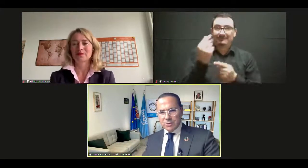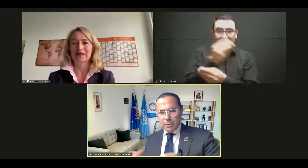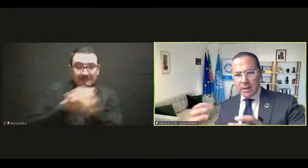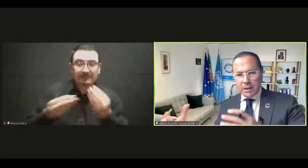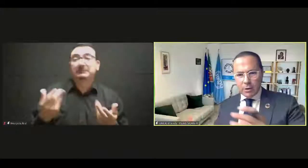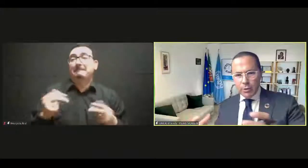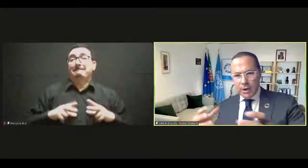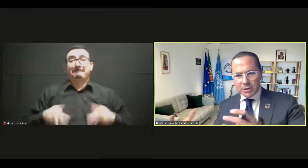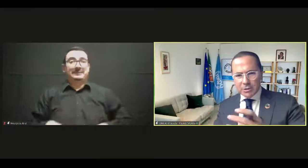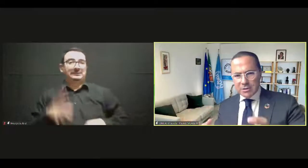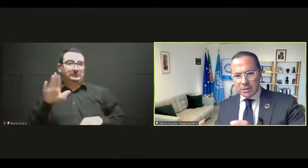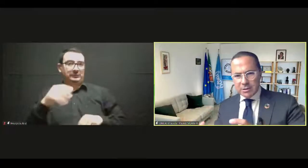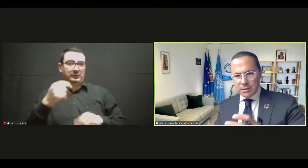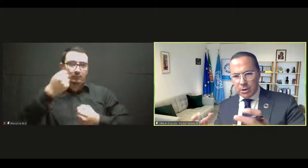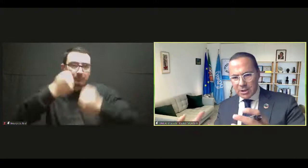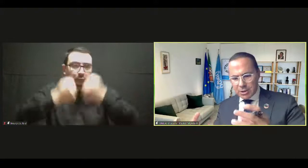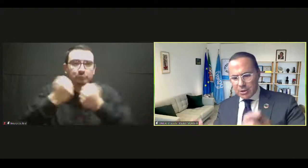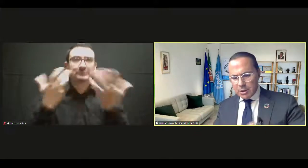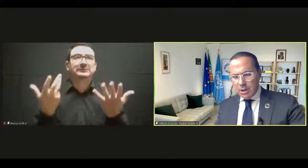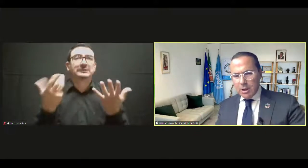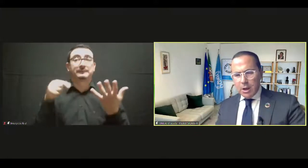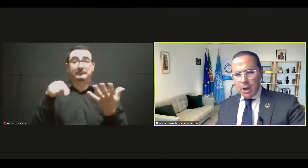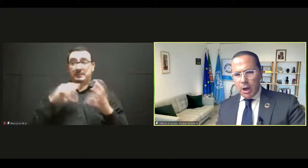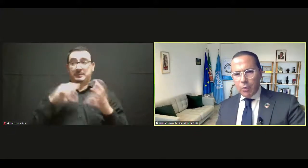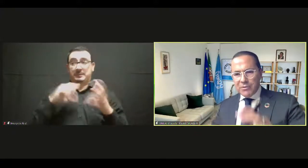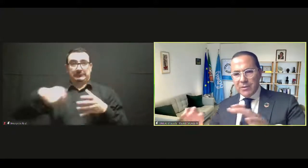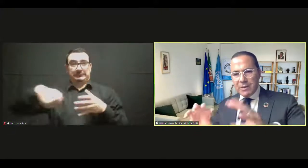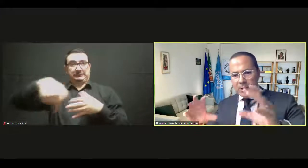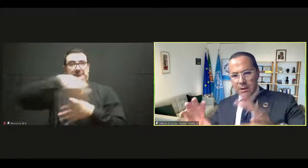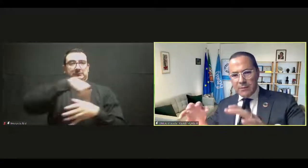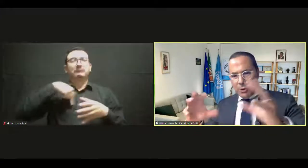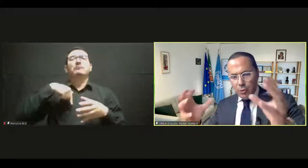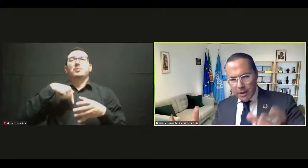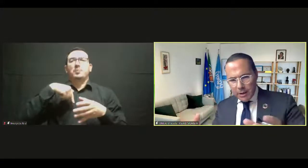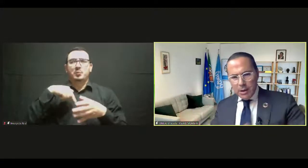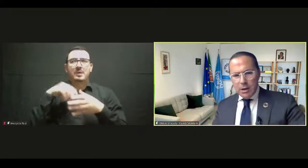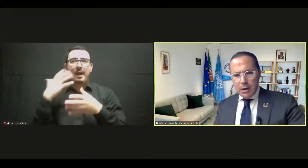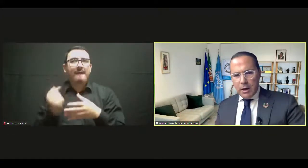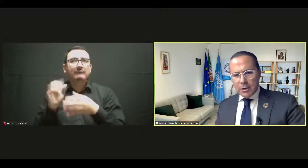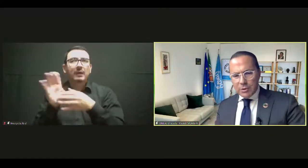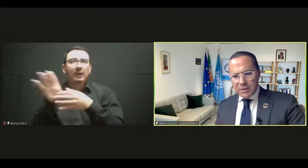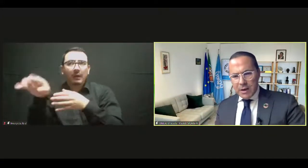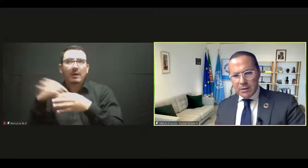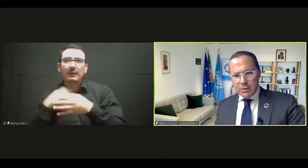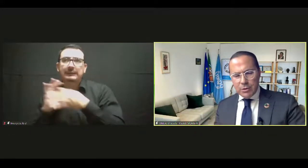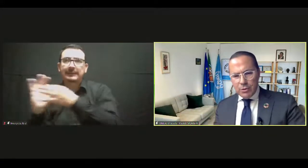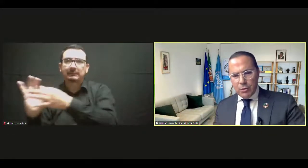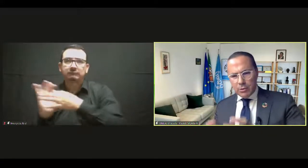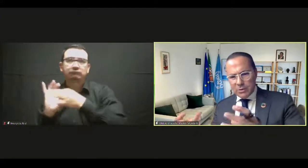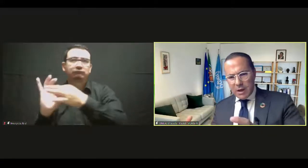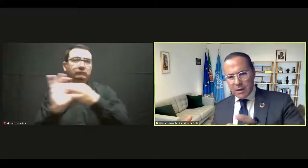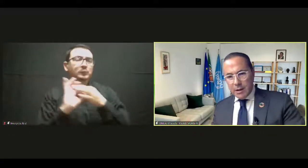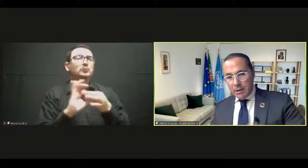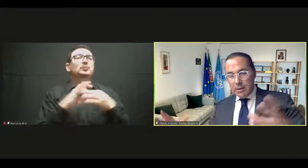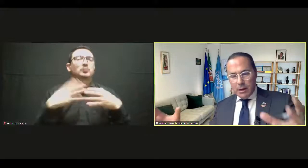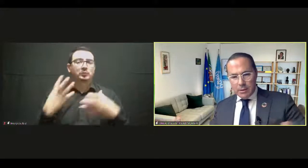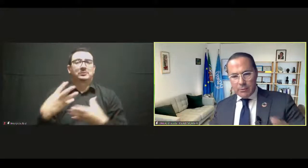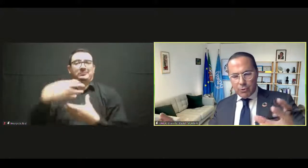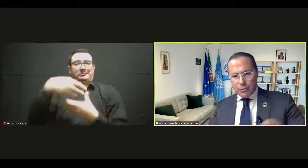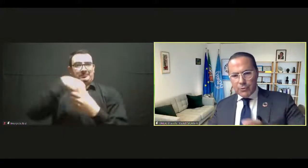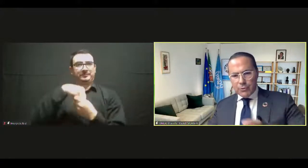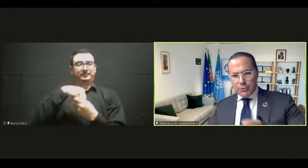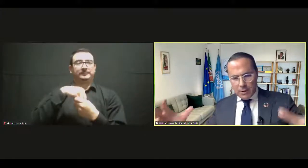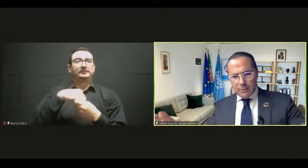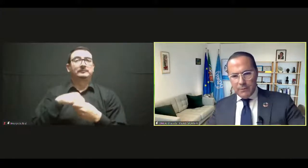see so many relations and connections within the UN. As we said, UNIDO and UNCTAD and,